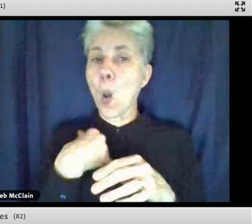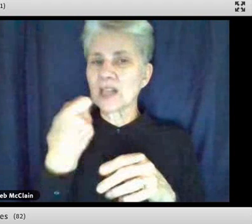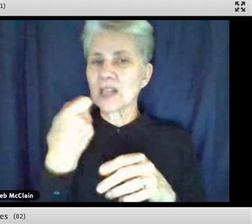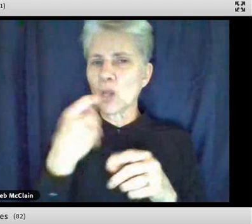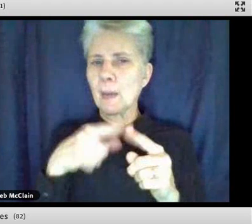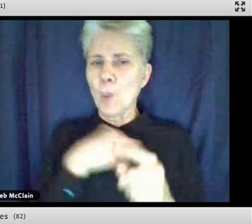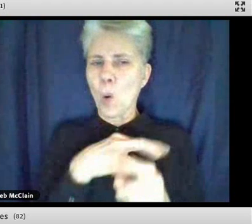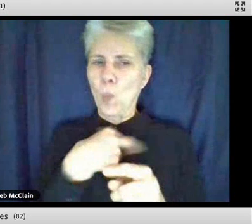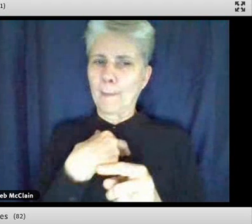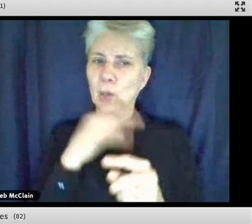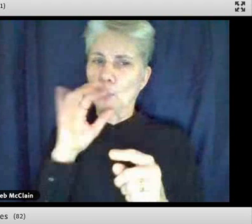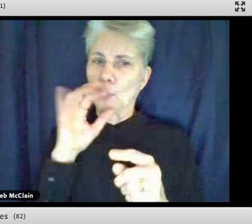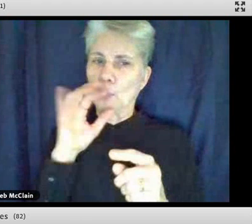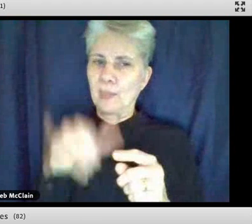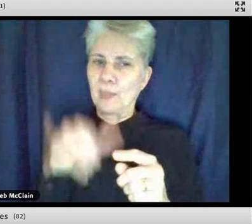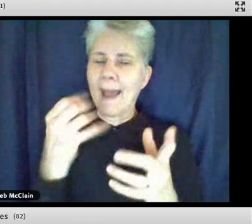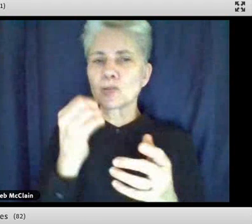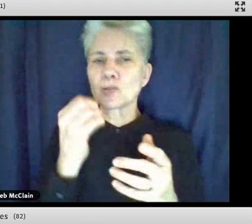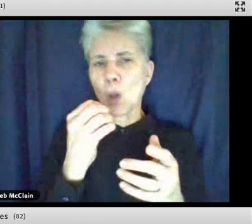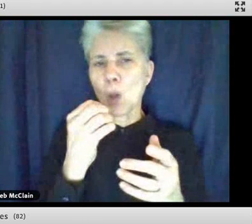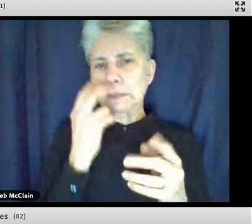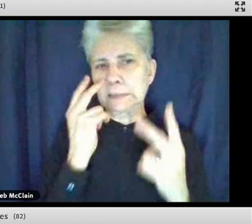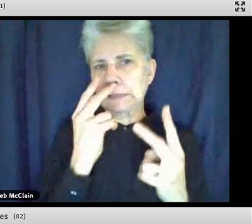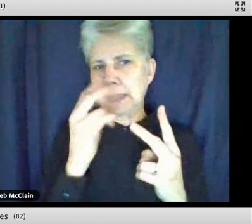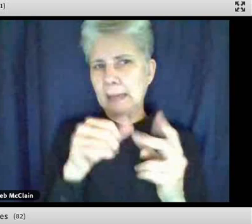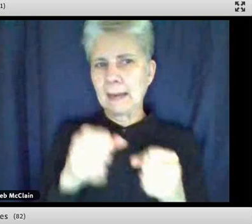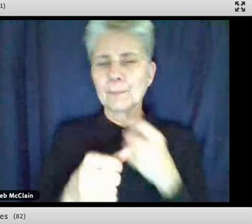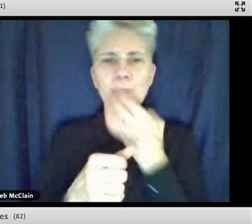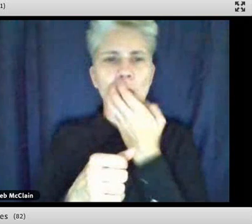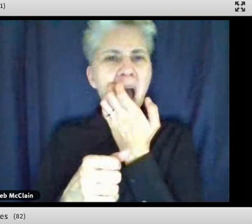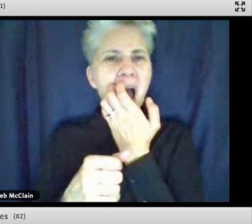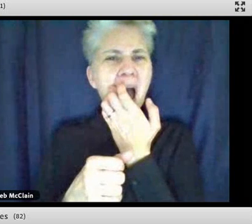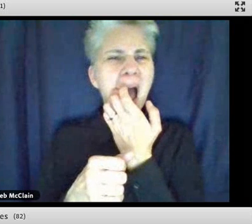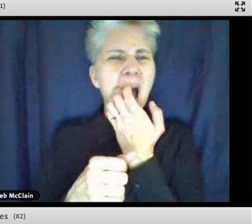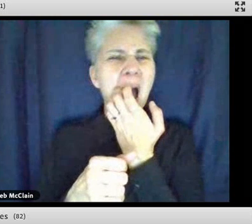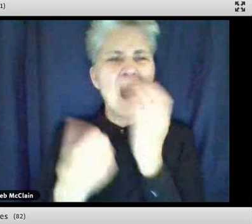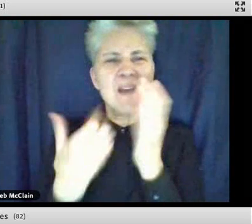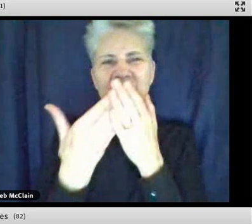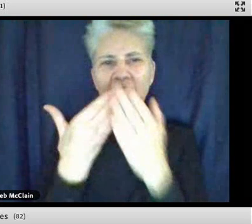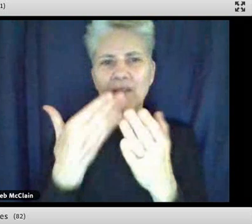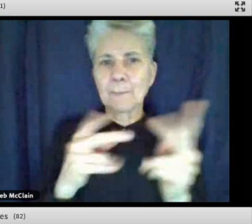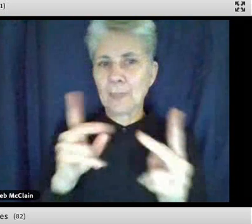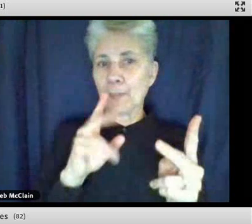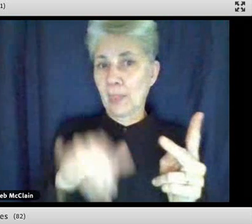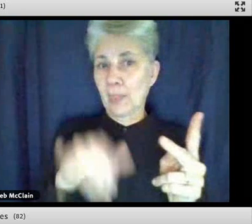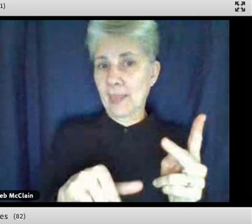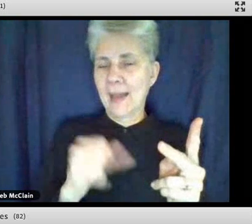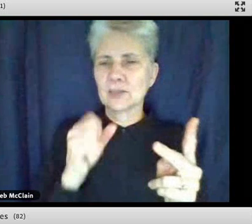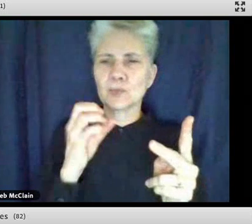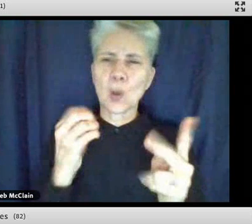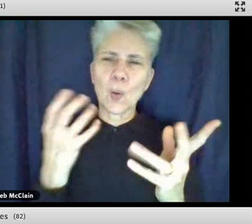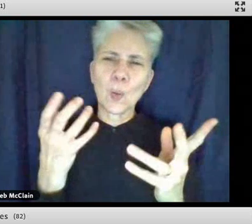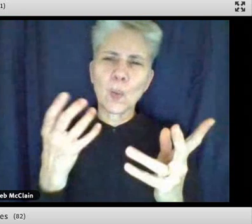reputable. So you can see that. Verifying people. So I